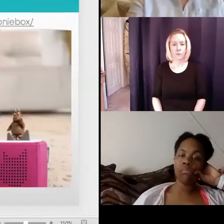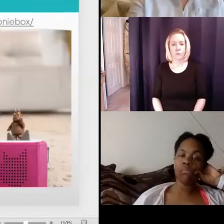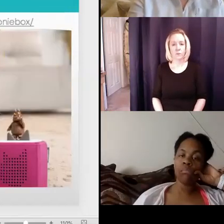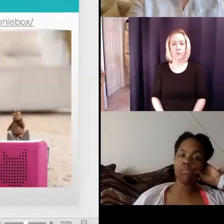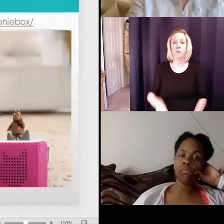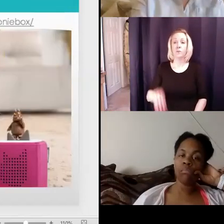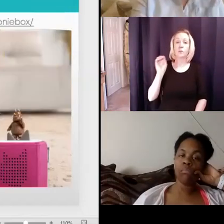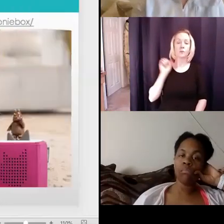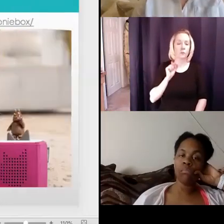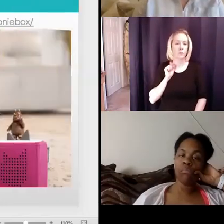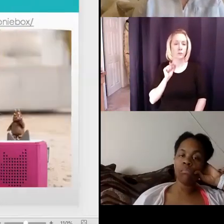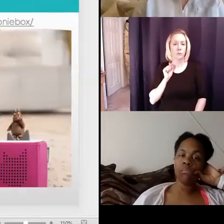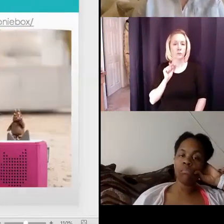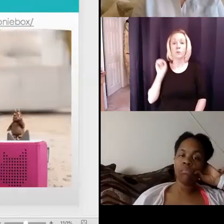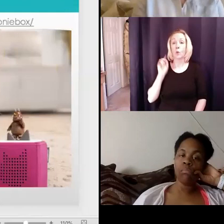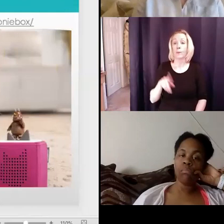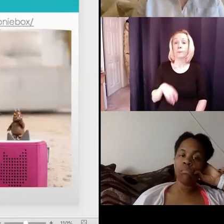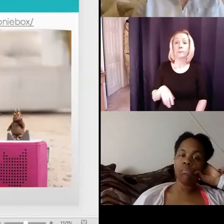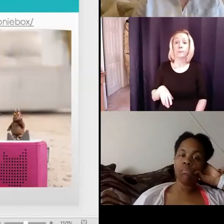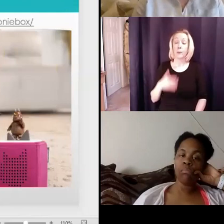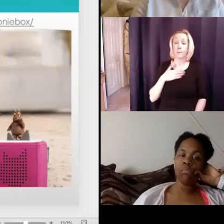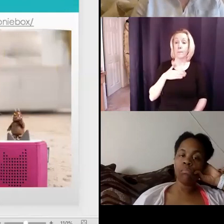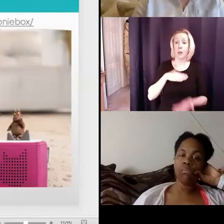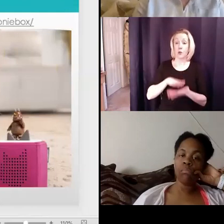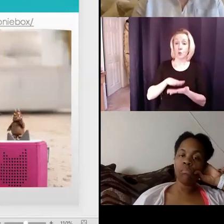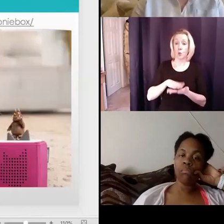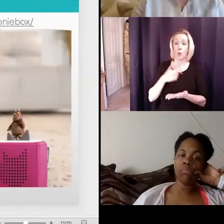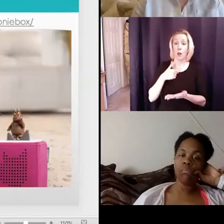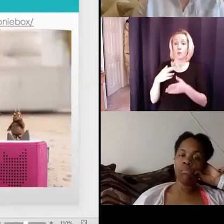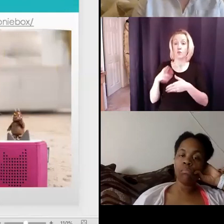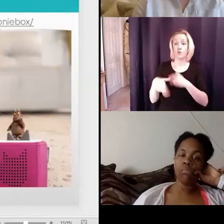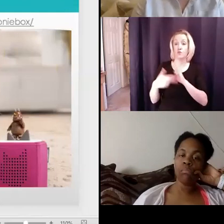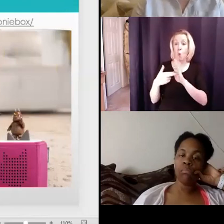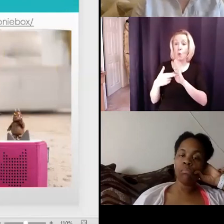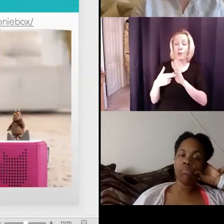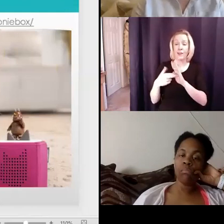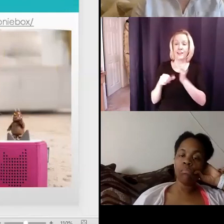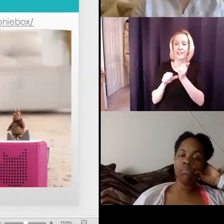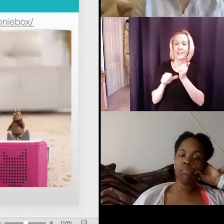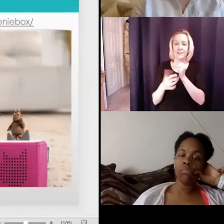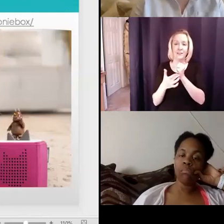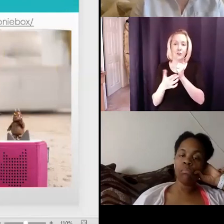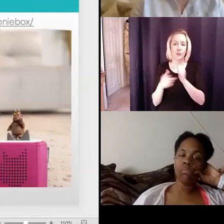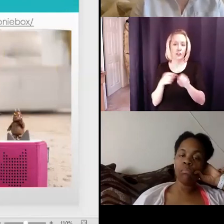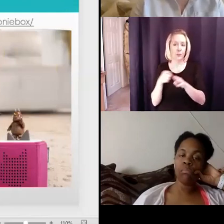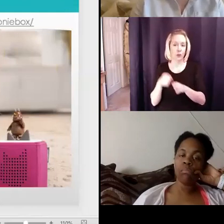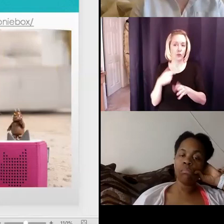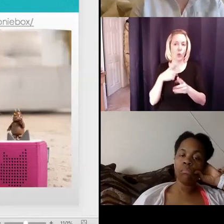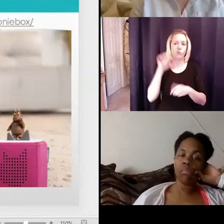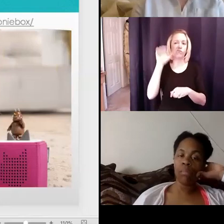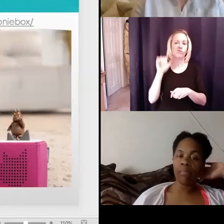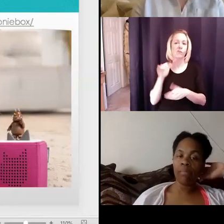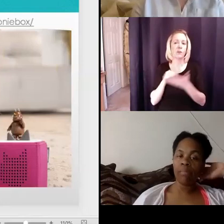Okay. So at my school, I'm the assistive technology specialist, so I just wanted to include some other AT ideas for